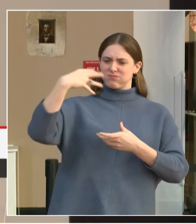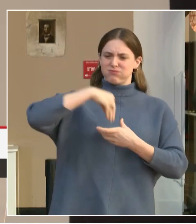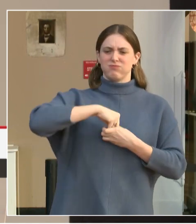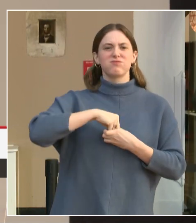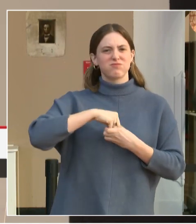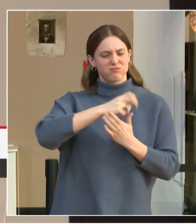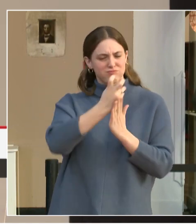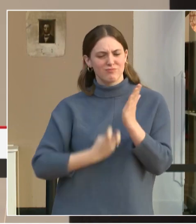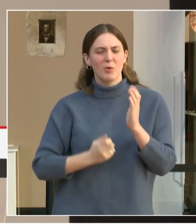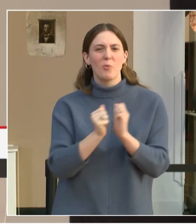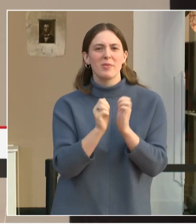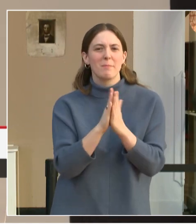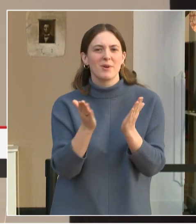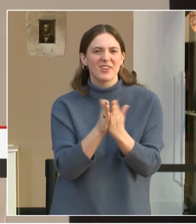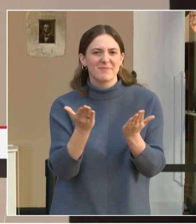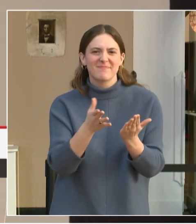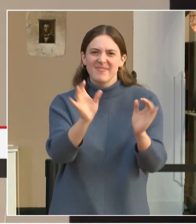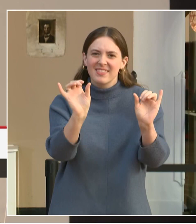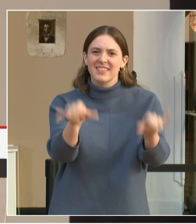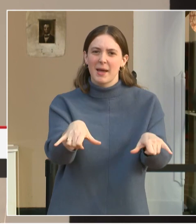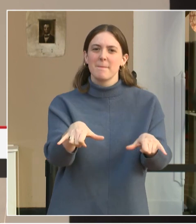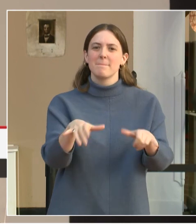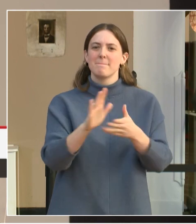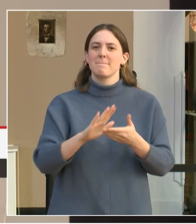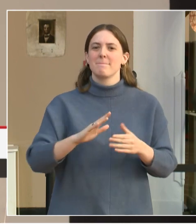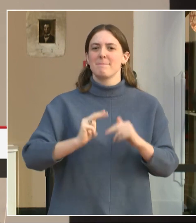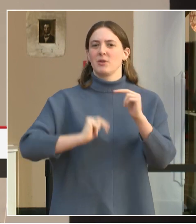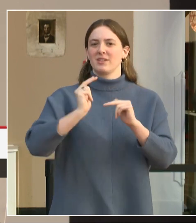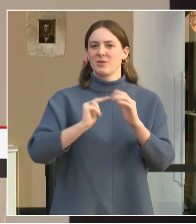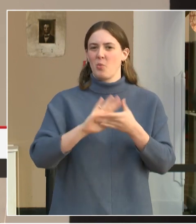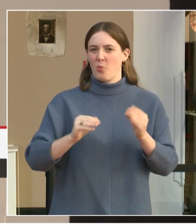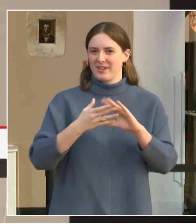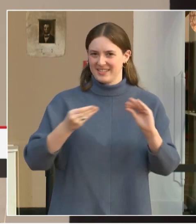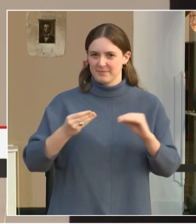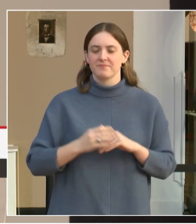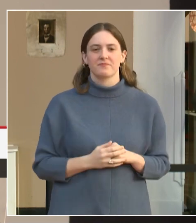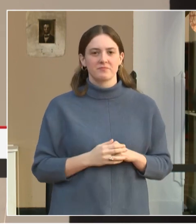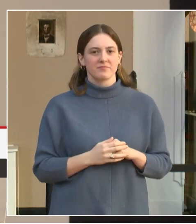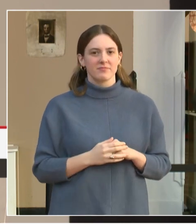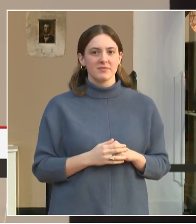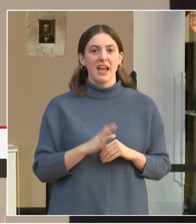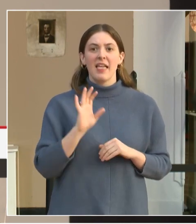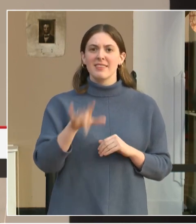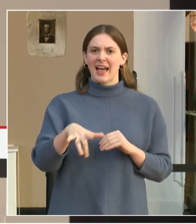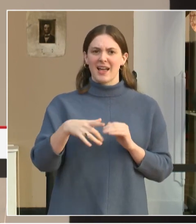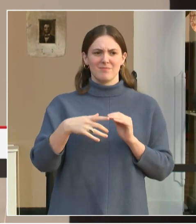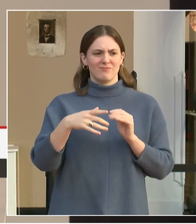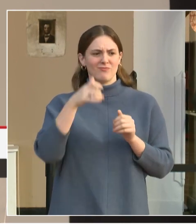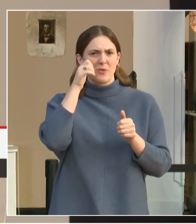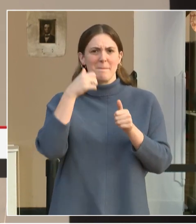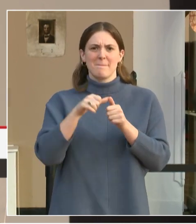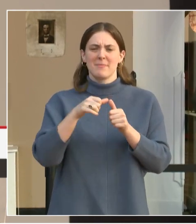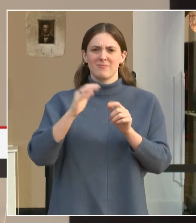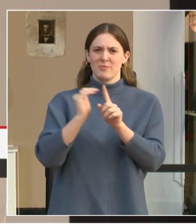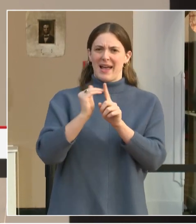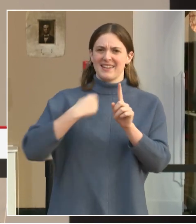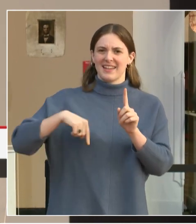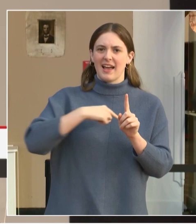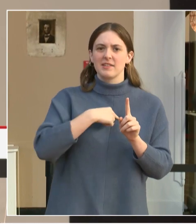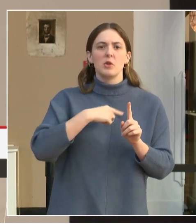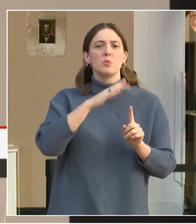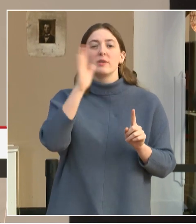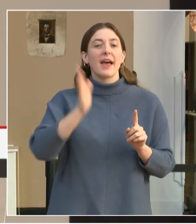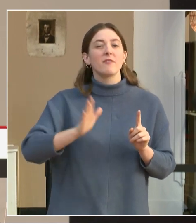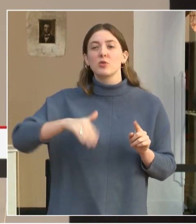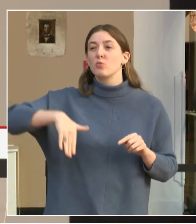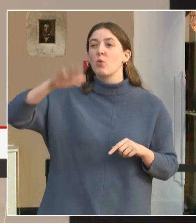book, and that is Building Stories. Building Stories reminds us that you really never outgrow your favorite children's books. The imagination you use